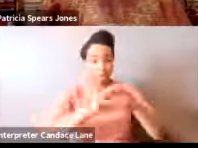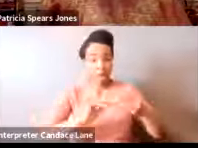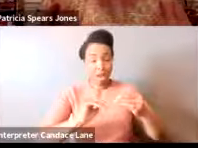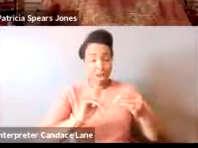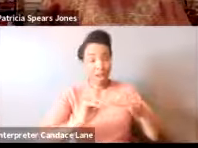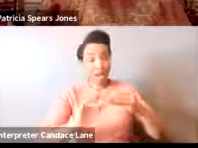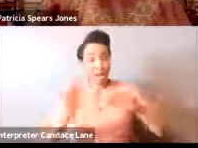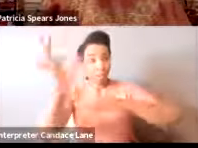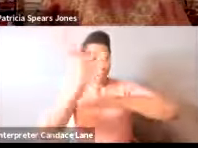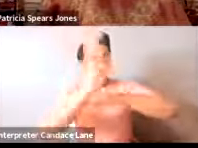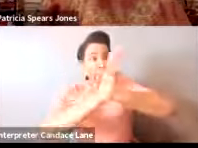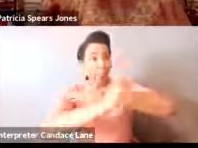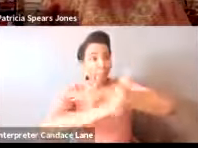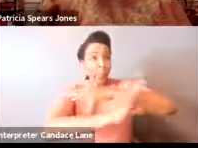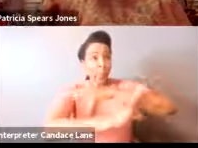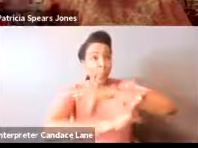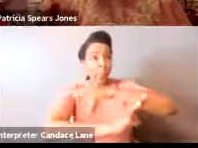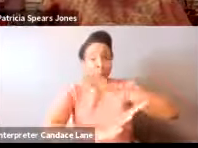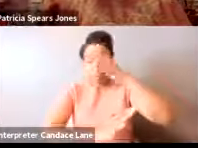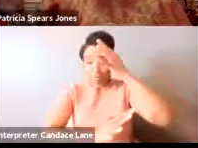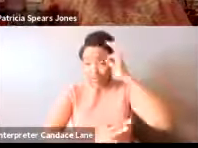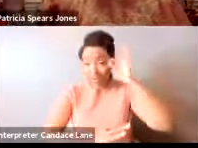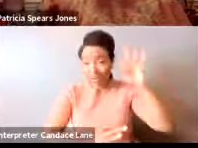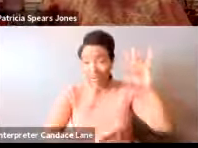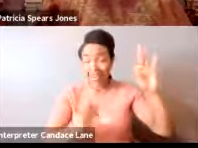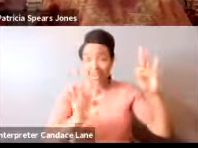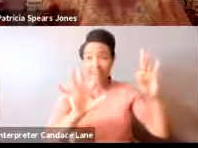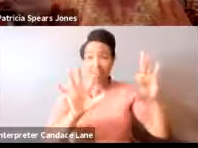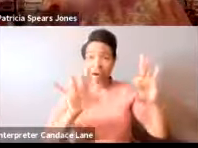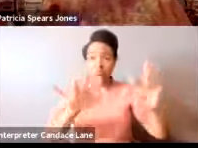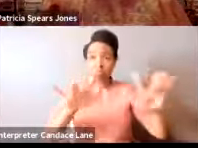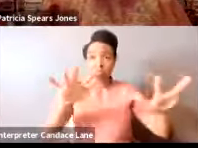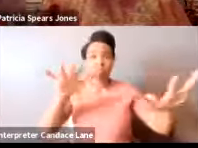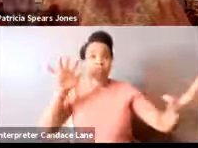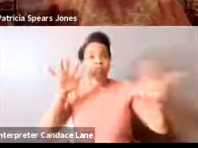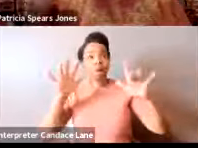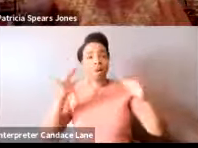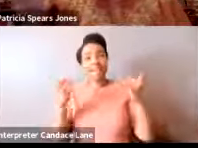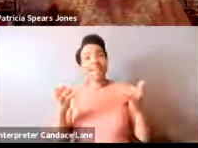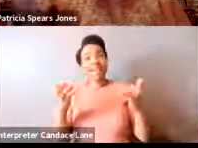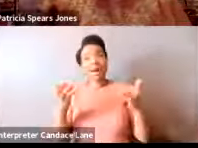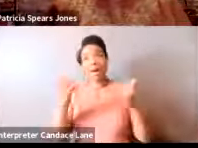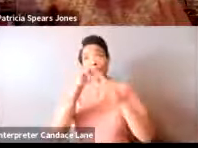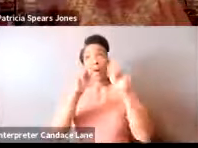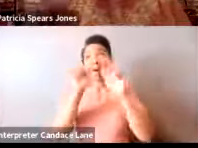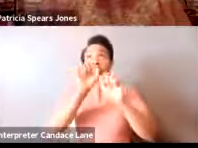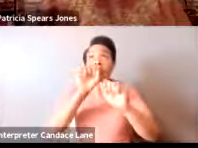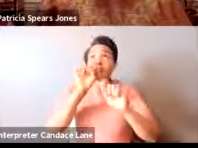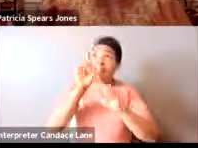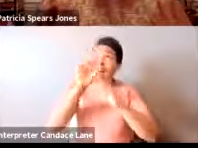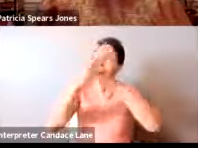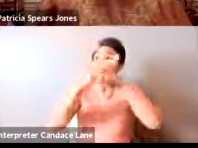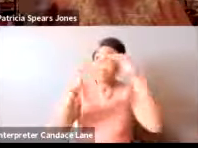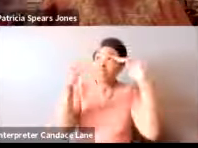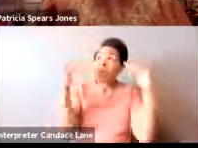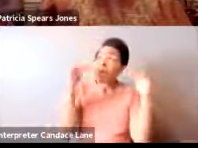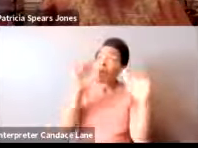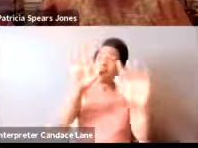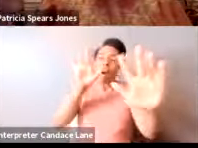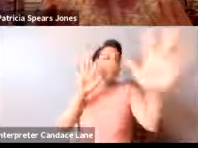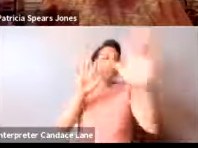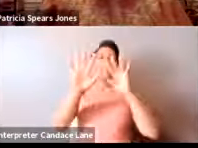will sparkle tomorrow. But the heavens, oh, they will sparkle like never before.